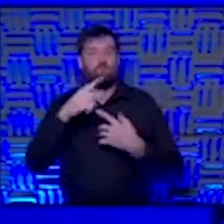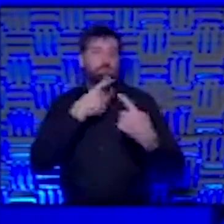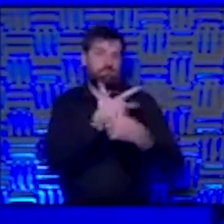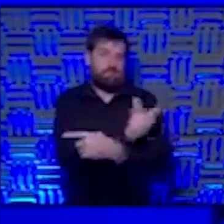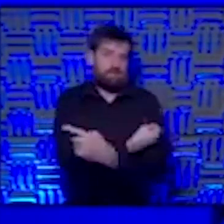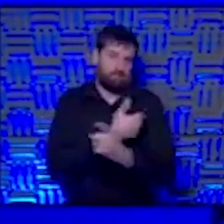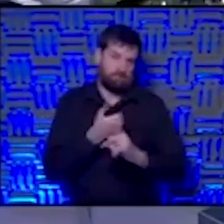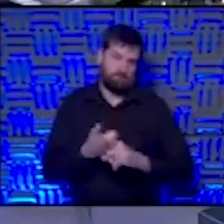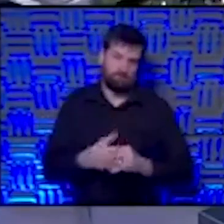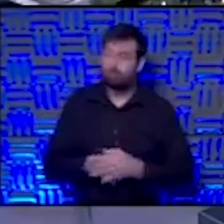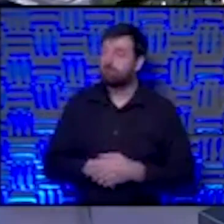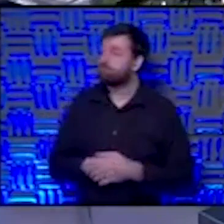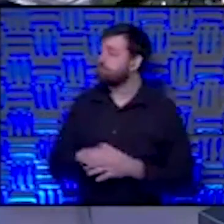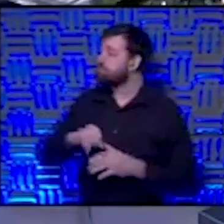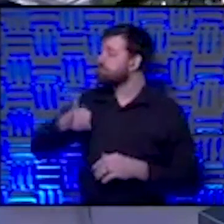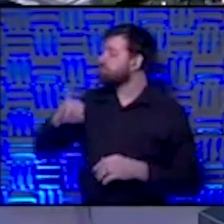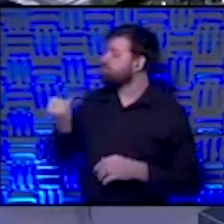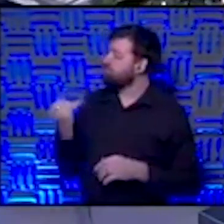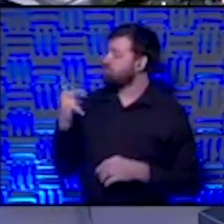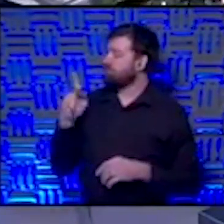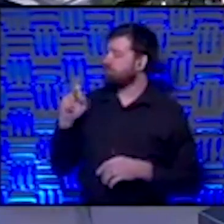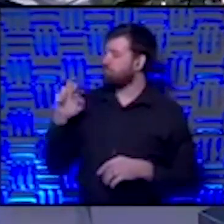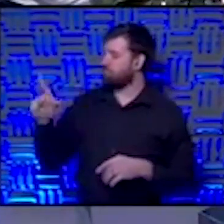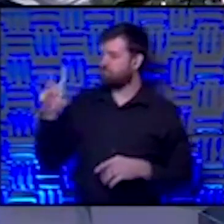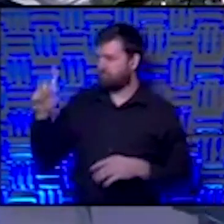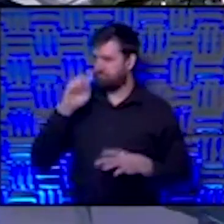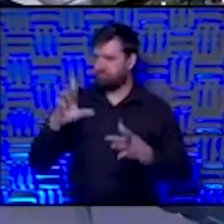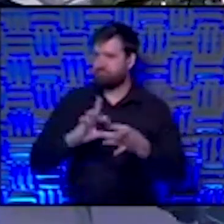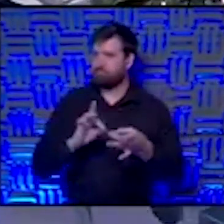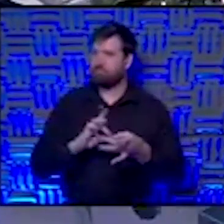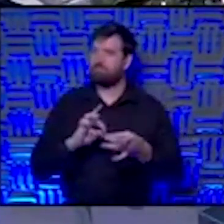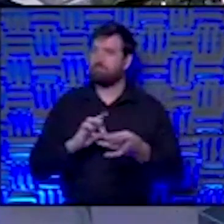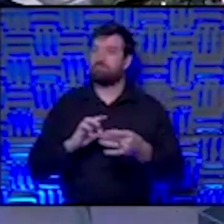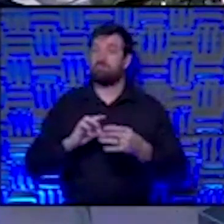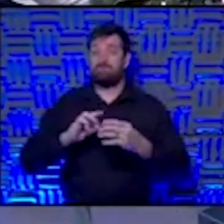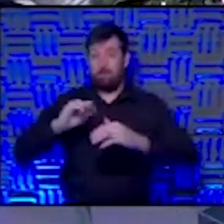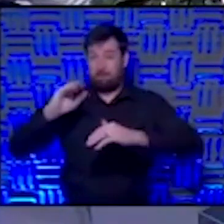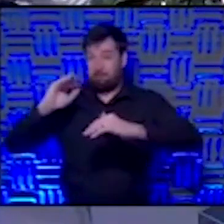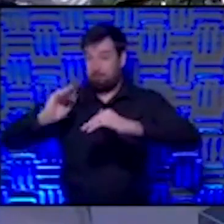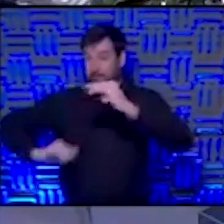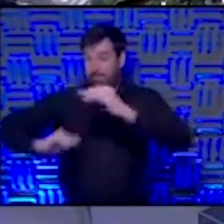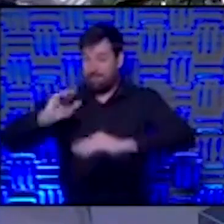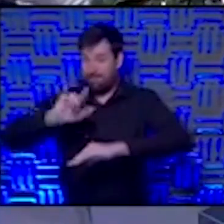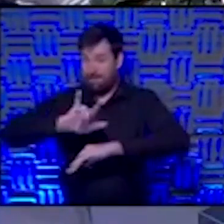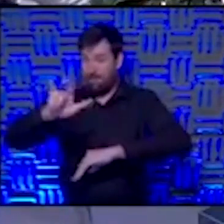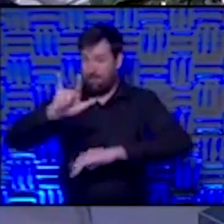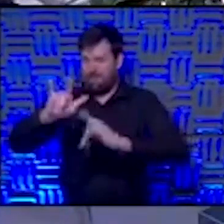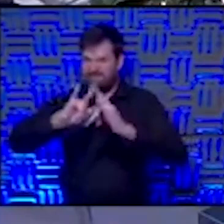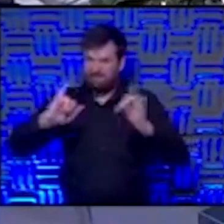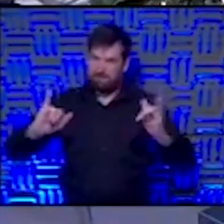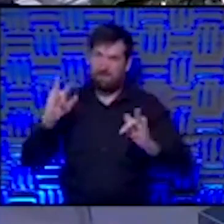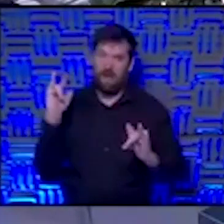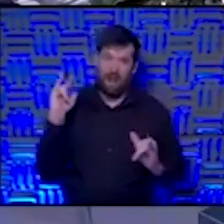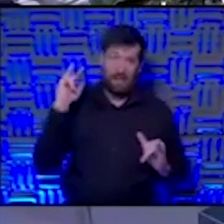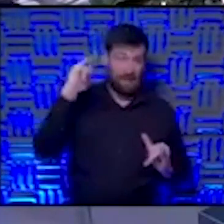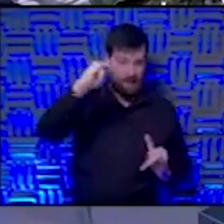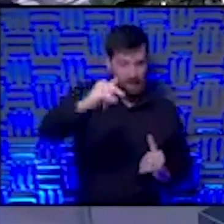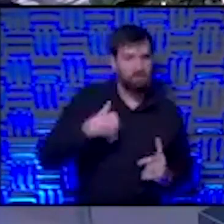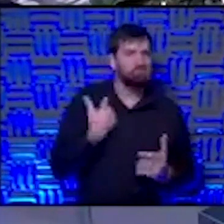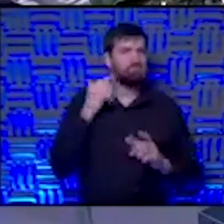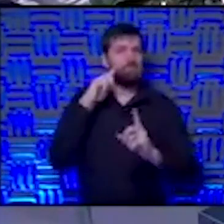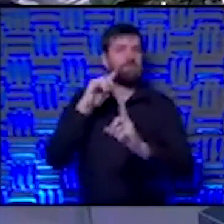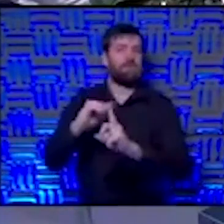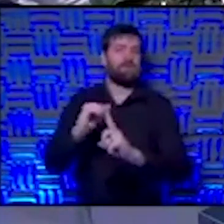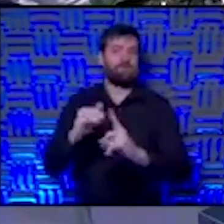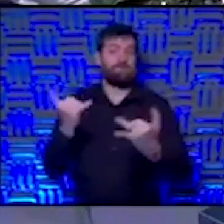vaccine itself. So JKR, you introduced the thought that we are building the airplane while we fly it. Mm-hmm. I want to remind you, because it's holiday